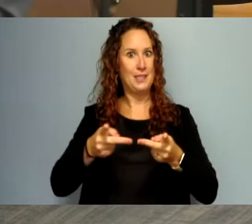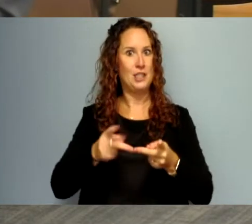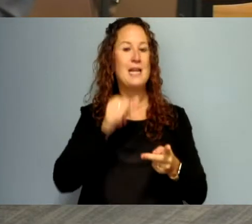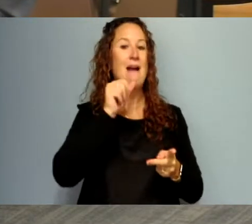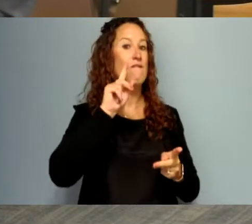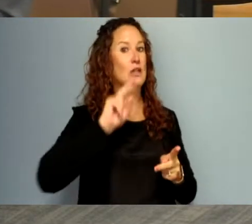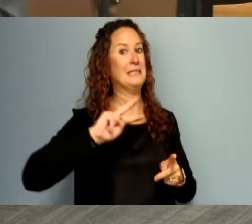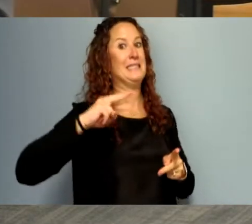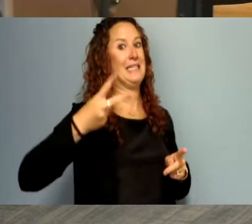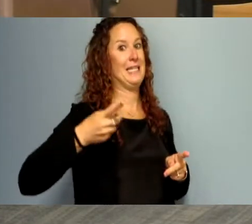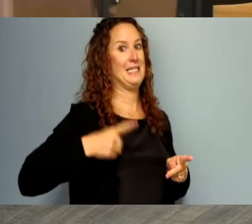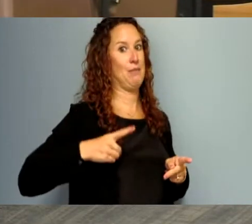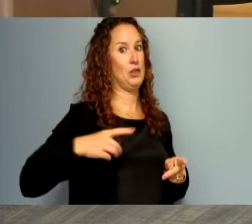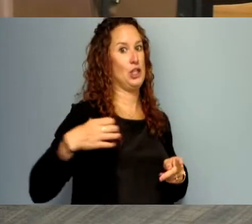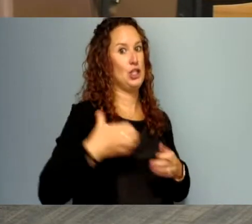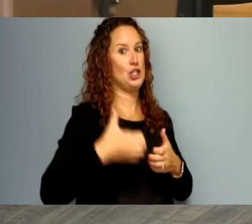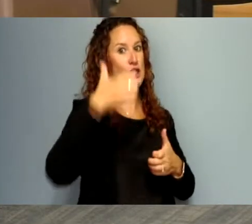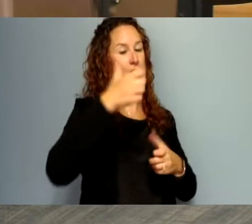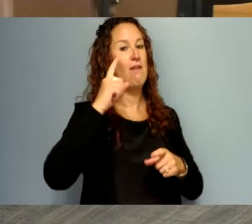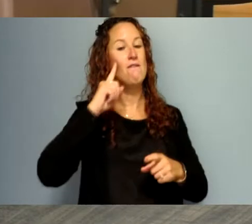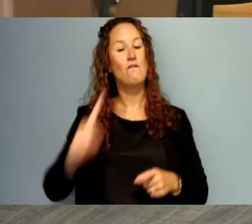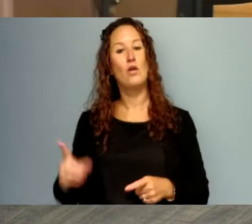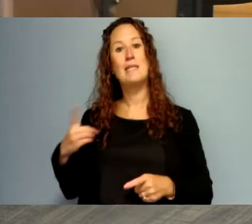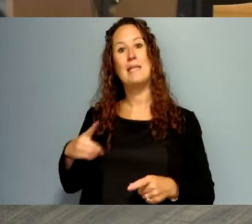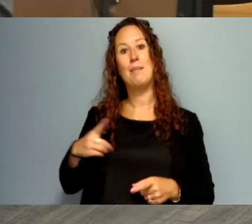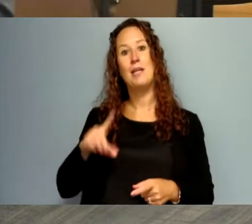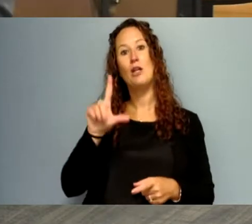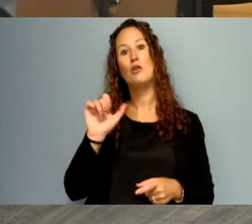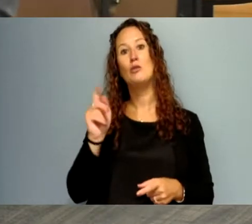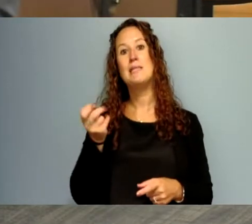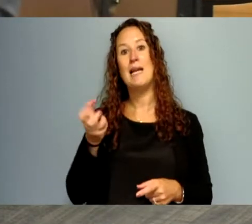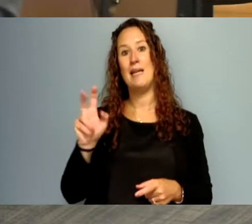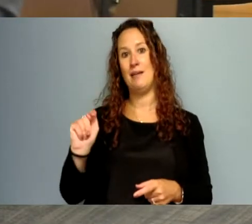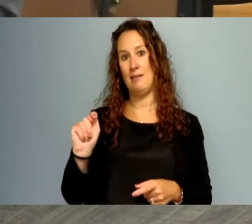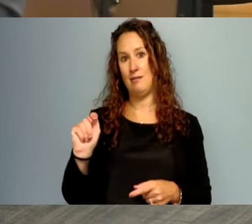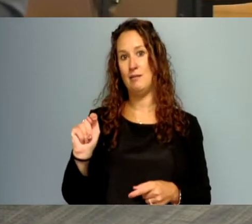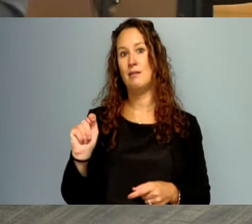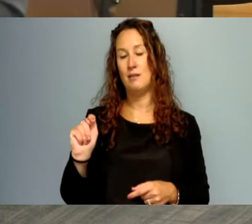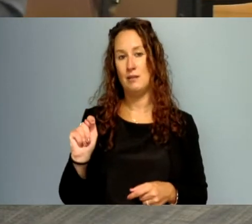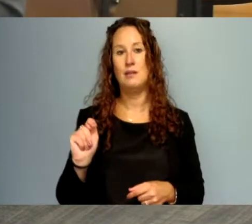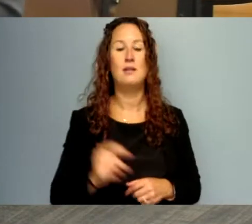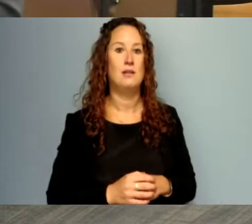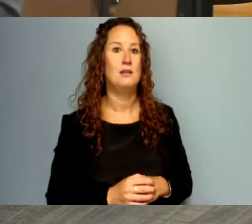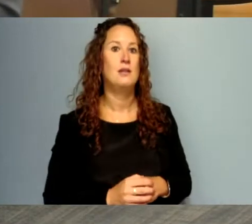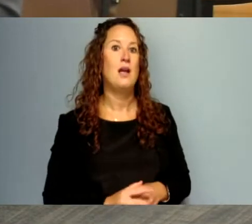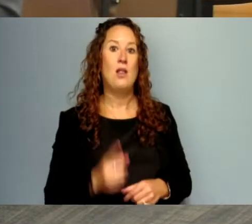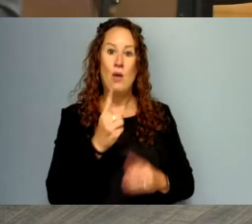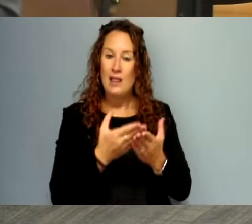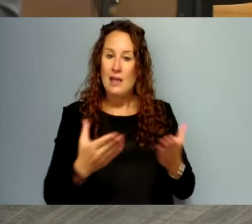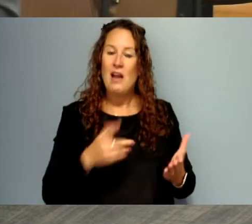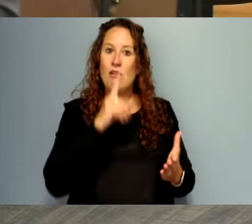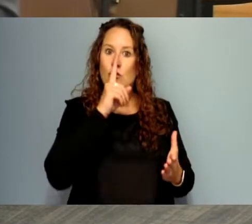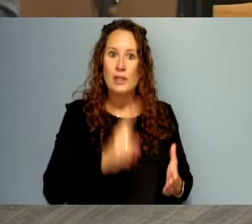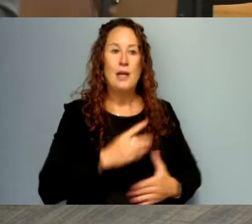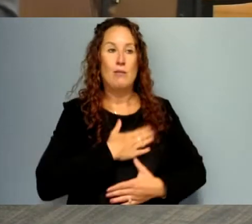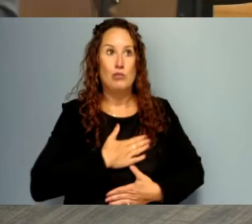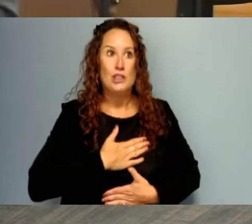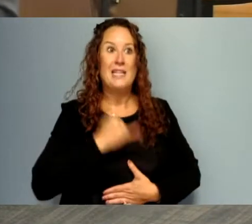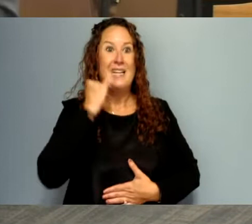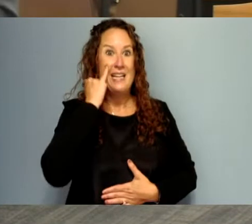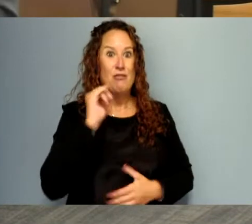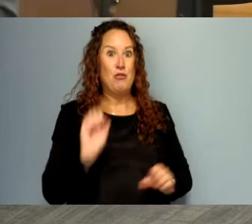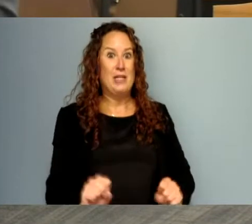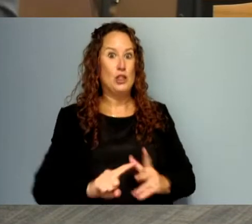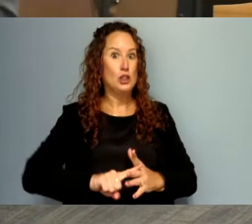for a detective lieutenant. And the only other thing that I would ask, and I would really, really appreciate if we could make the effective